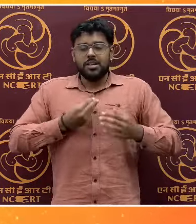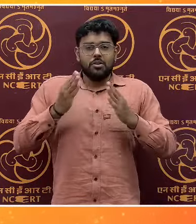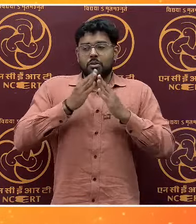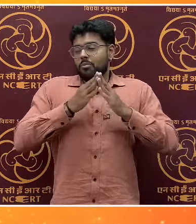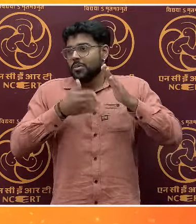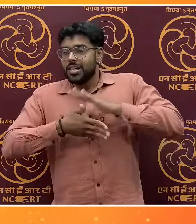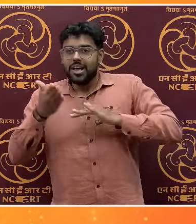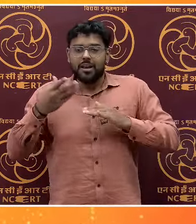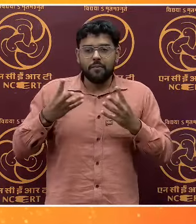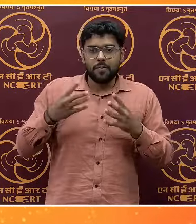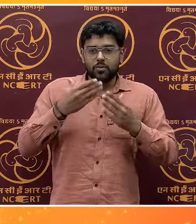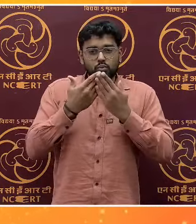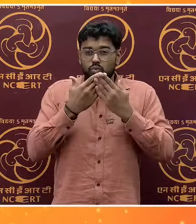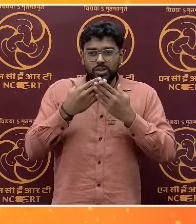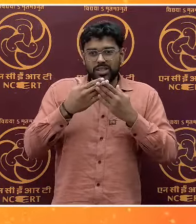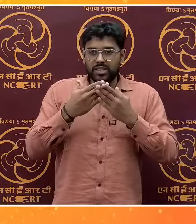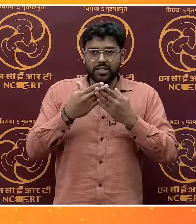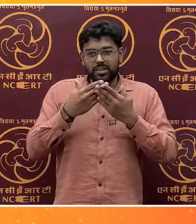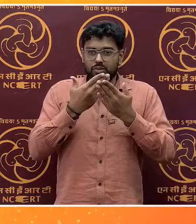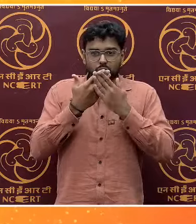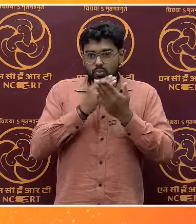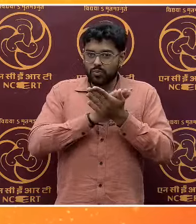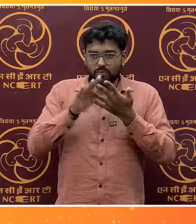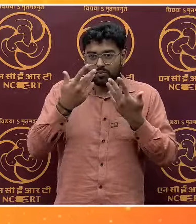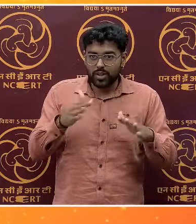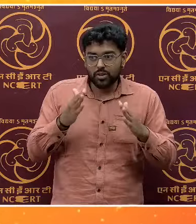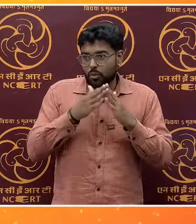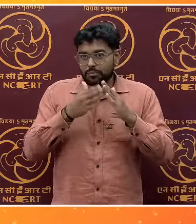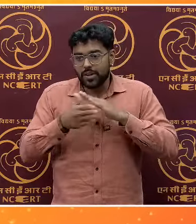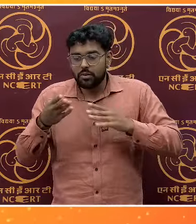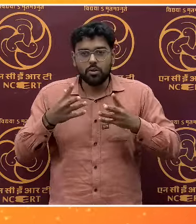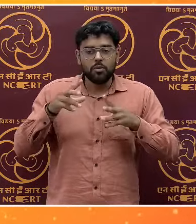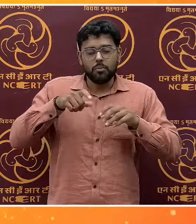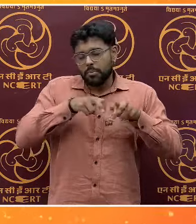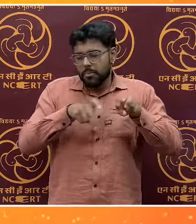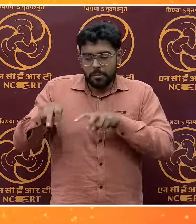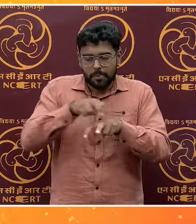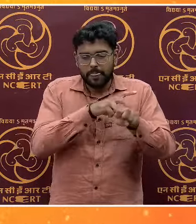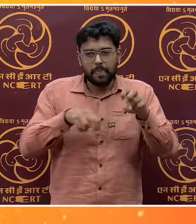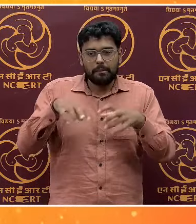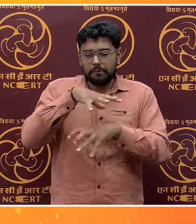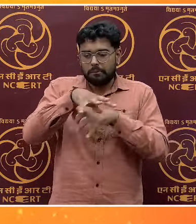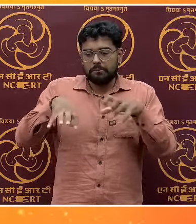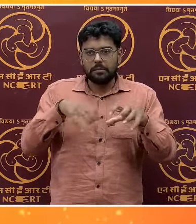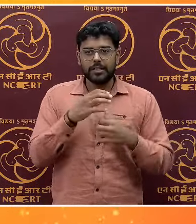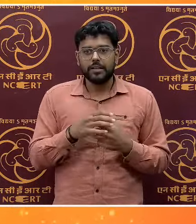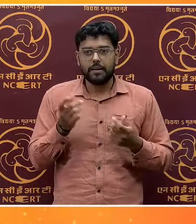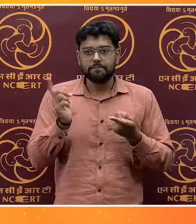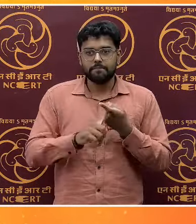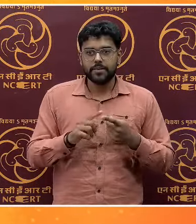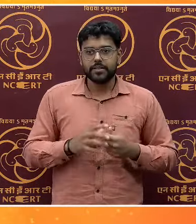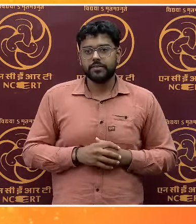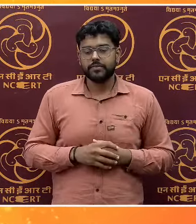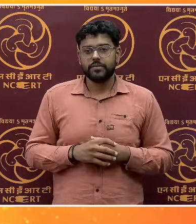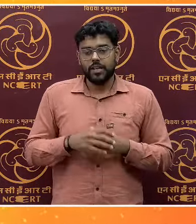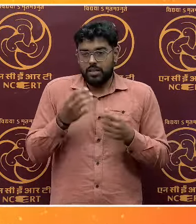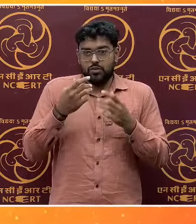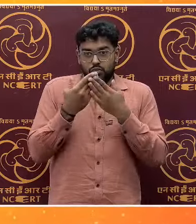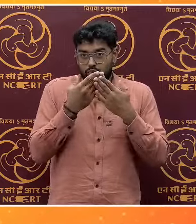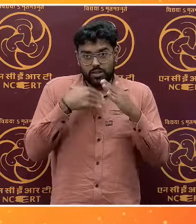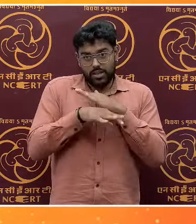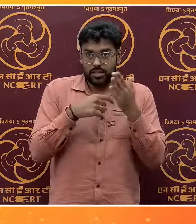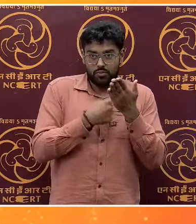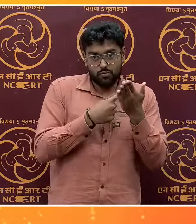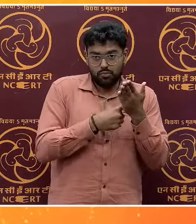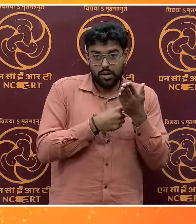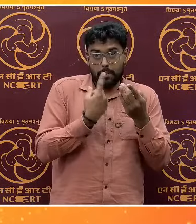go to home. Their rules will begin at home. Yes, In school they are in rule, at home they will be in